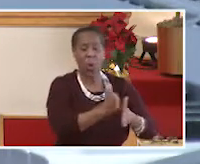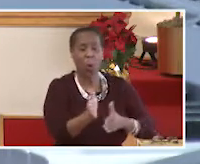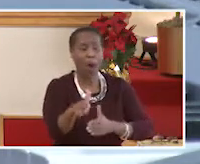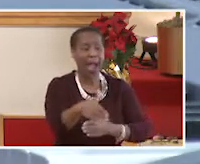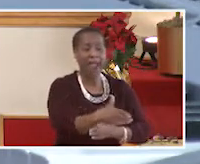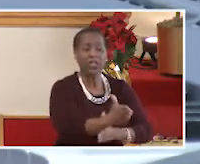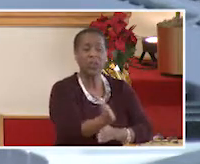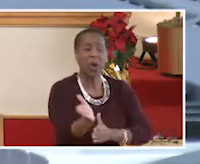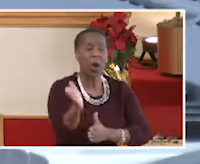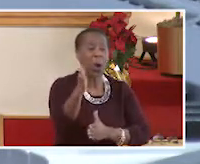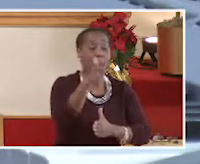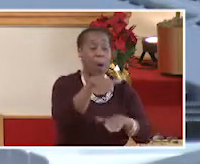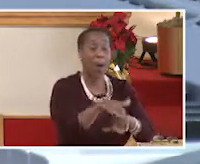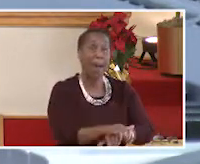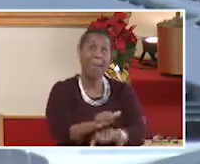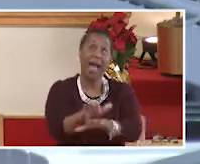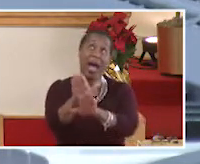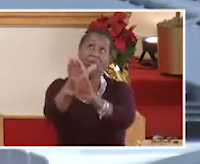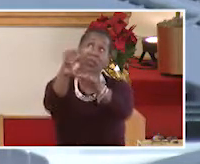mountains